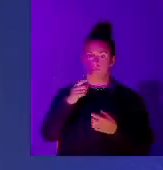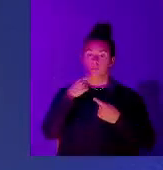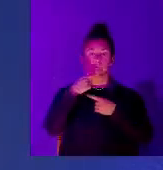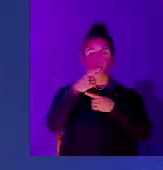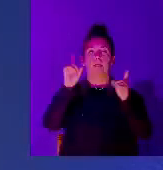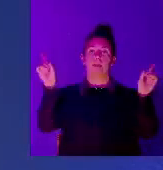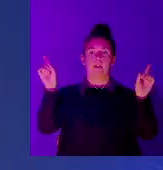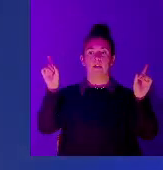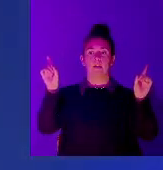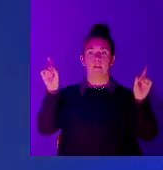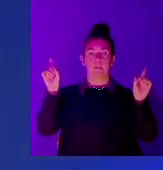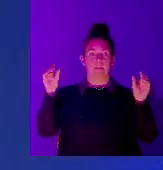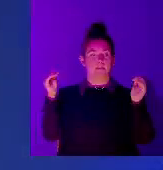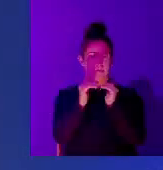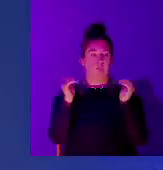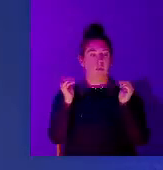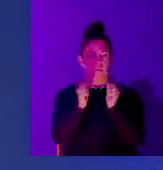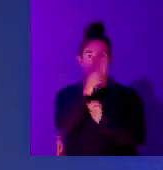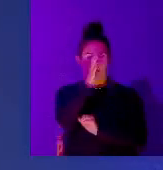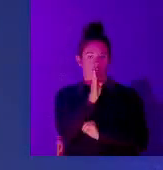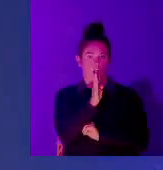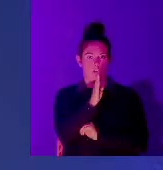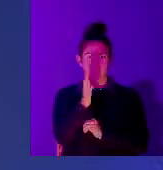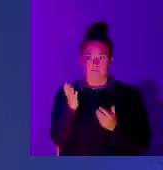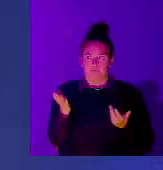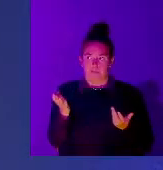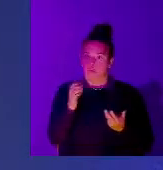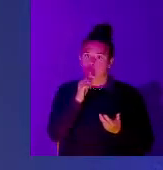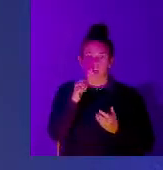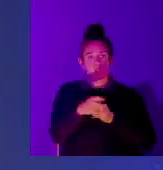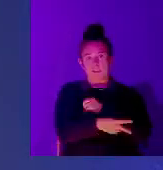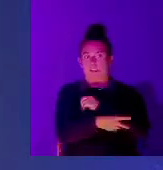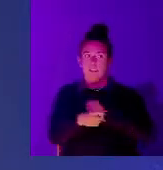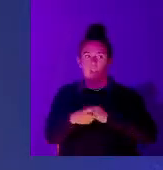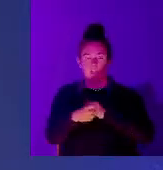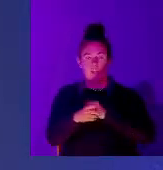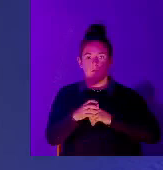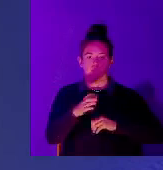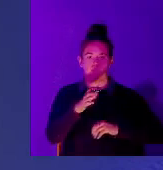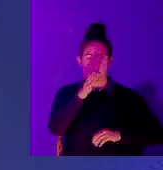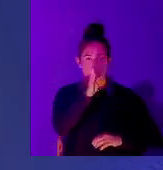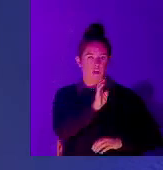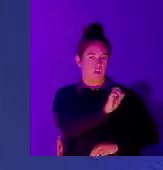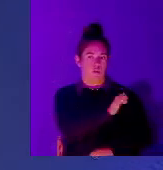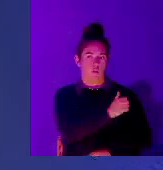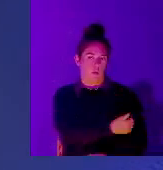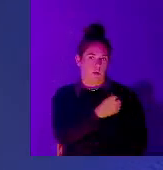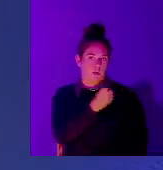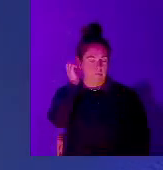inappropriate or stealing from God some authority that only he deserved.